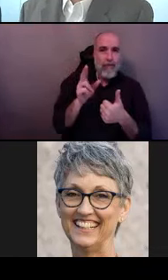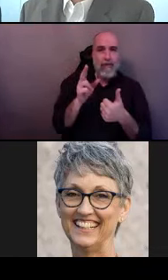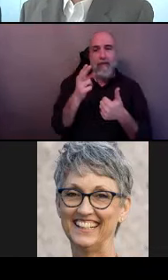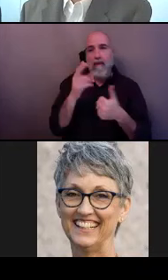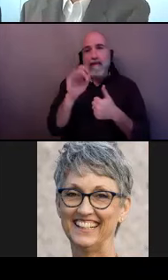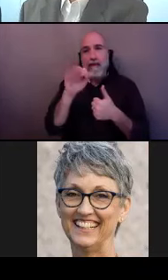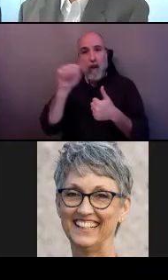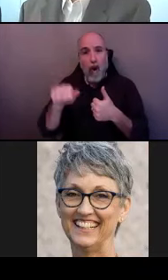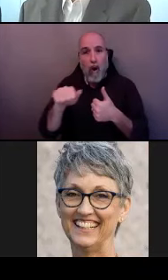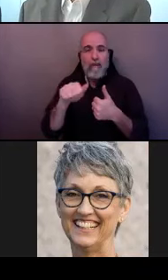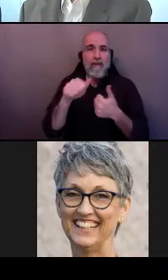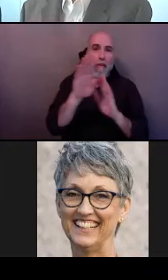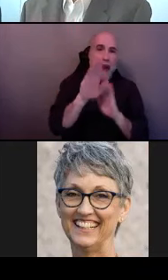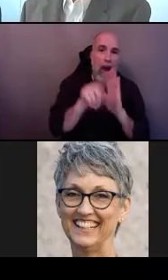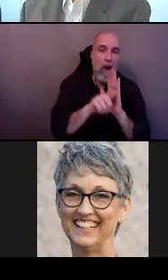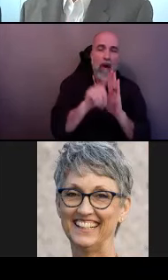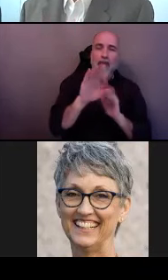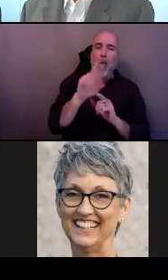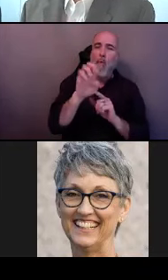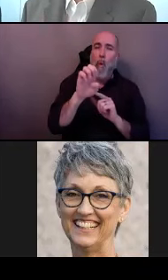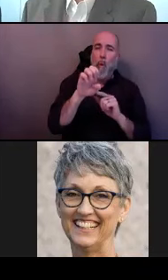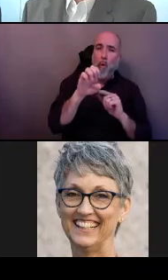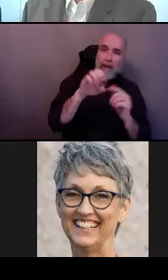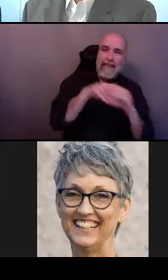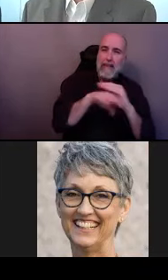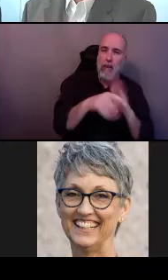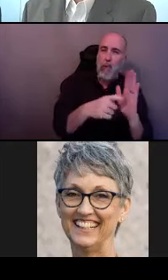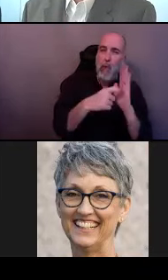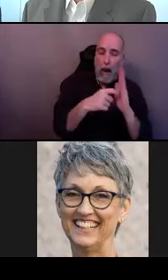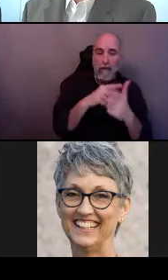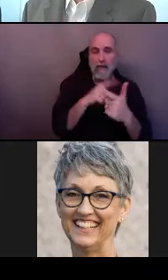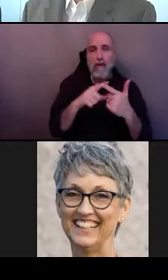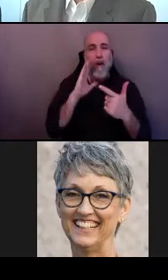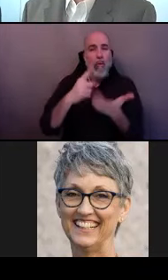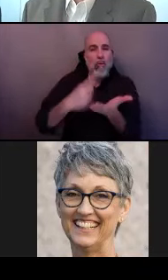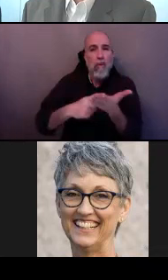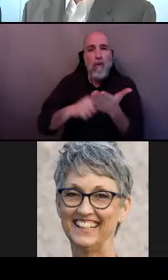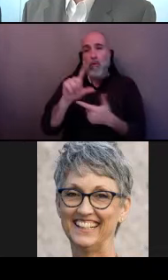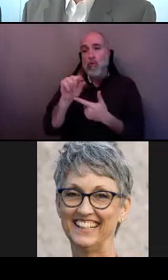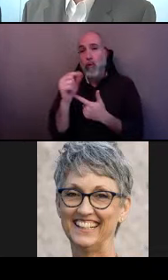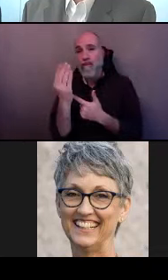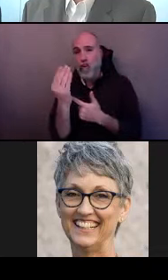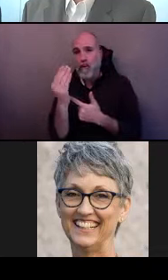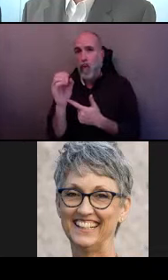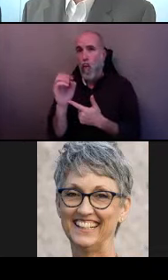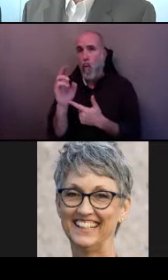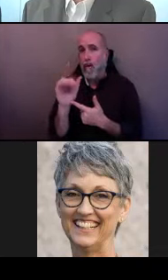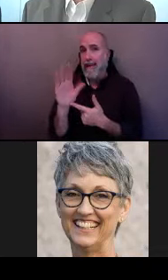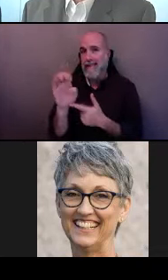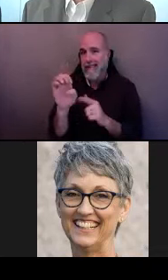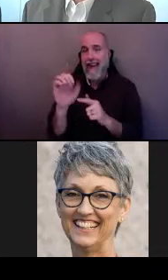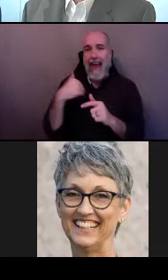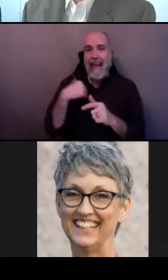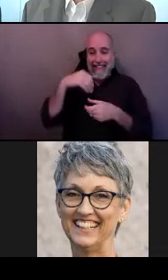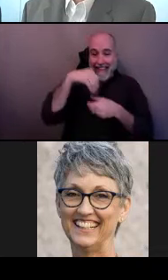background of accessible code requirements, and then we'll also be going over the components of the 2014 ordinance, which has